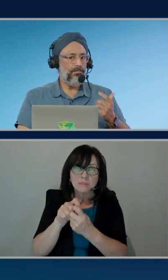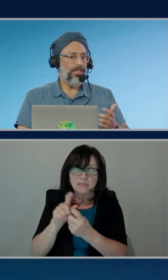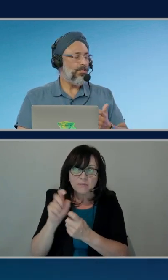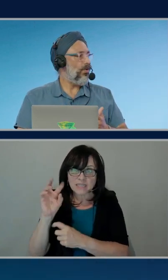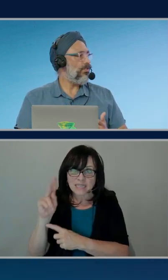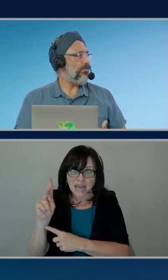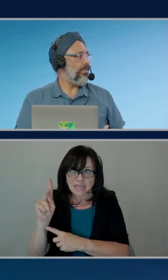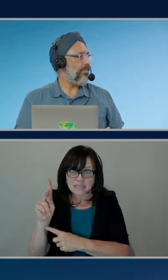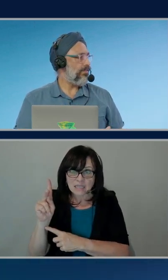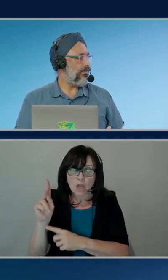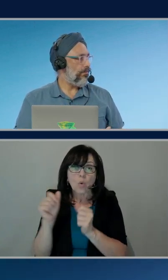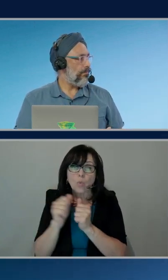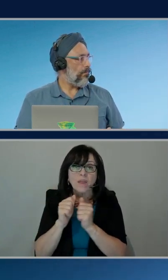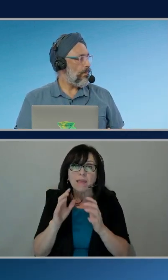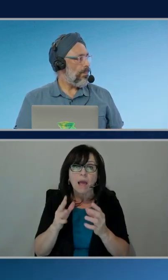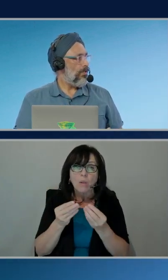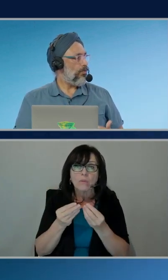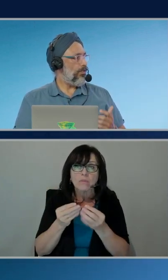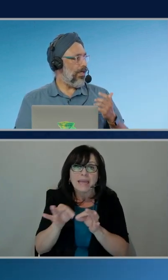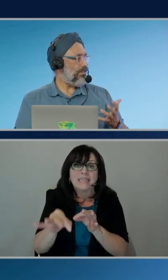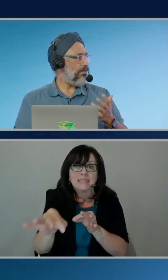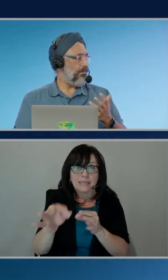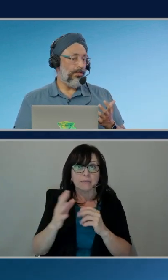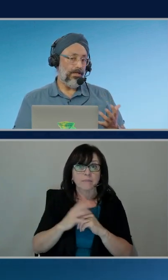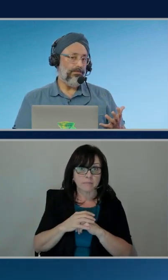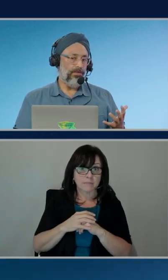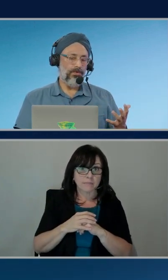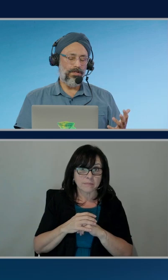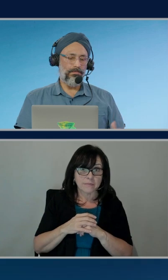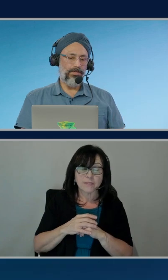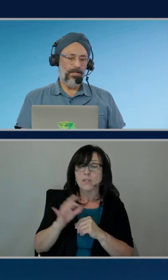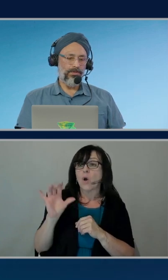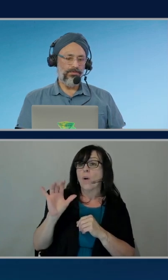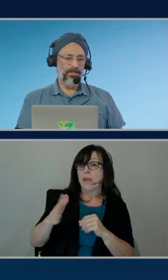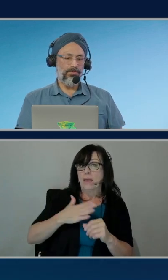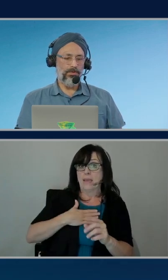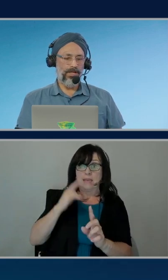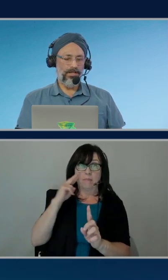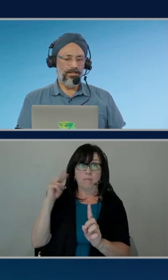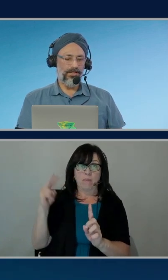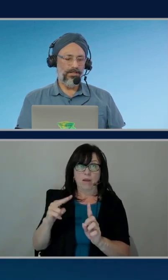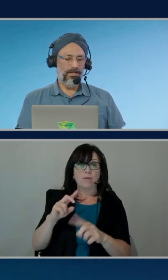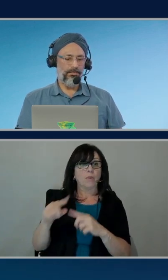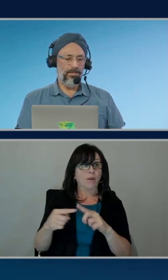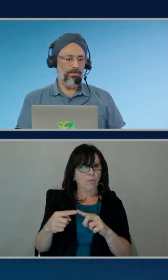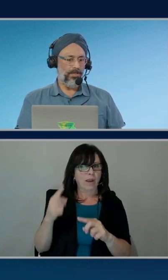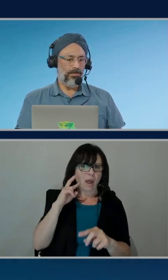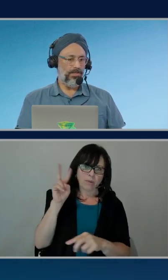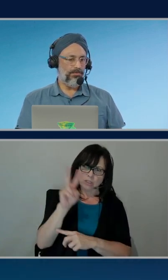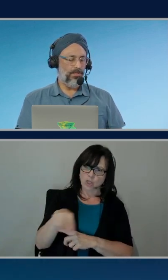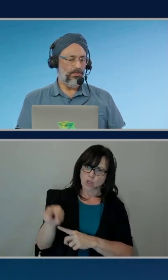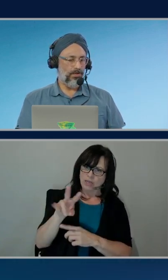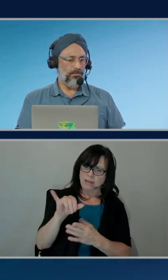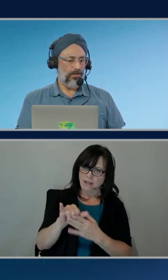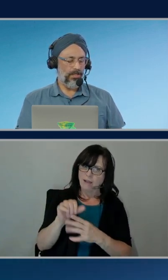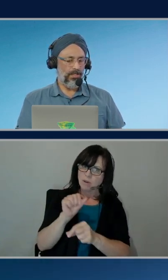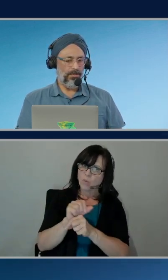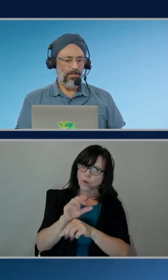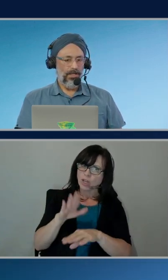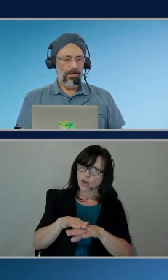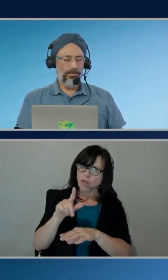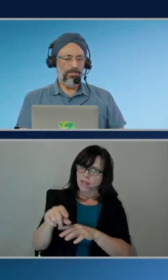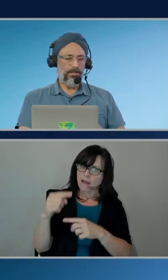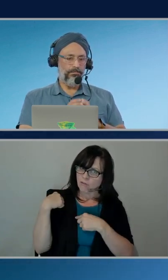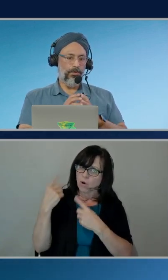without much loss of latency. Yeah. So that's in my view, and when I was looking at this, and I've been working on this field for a while